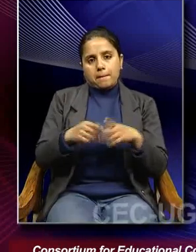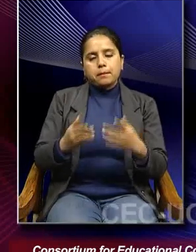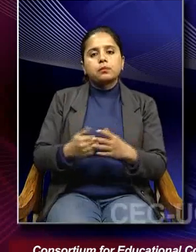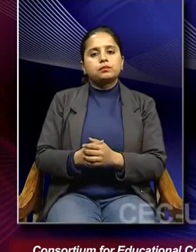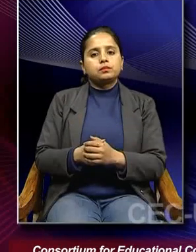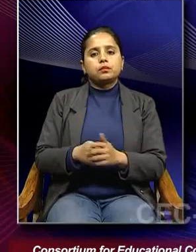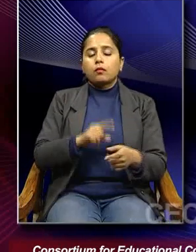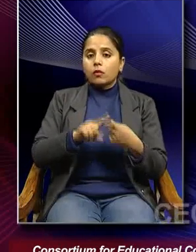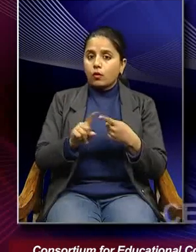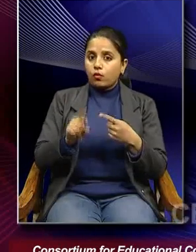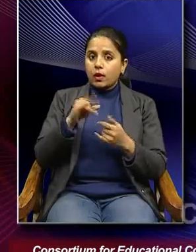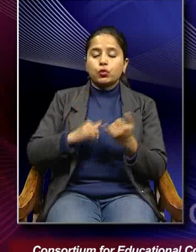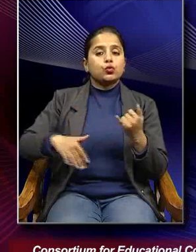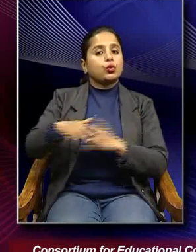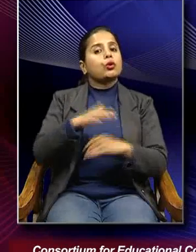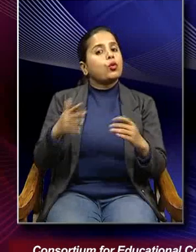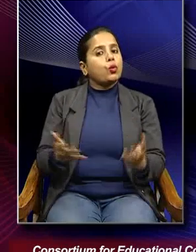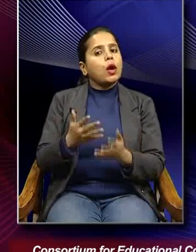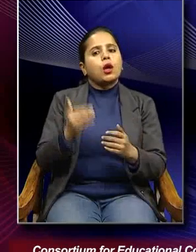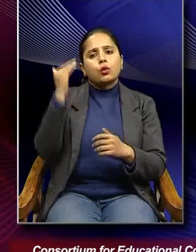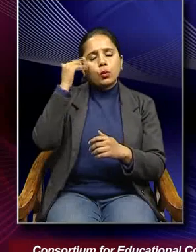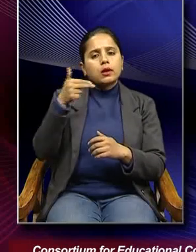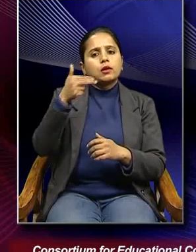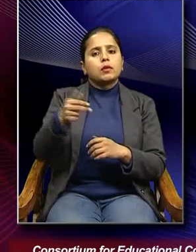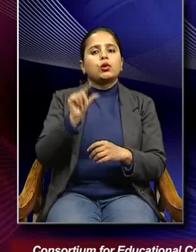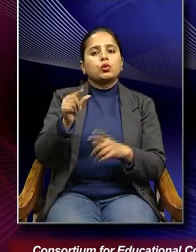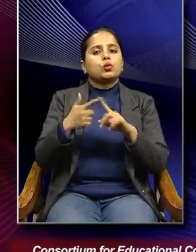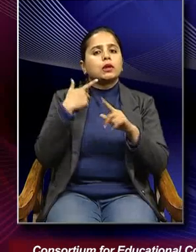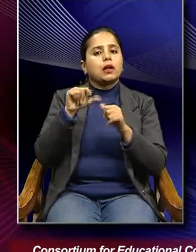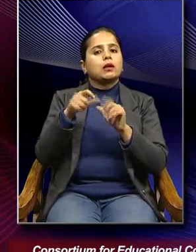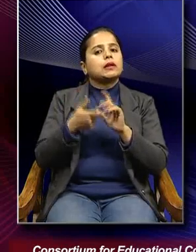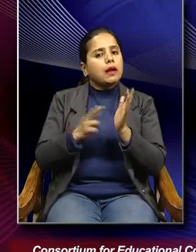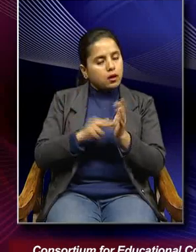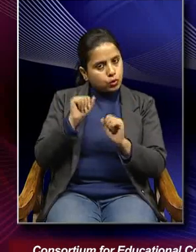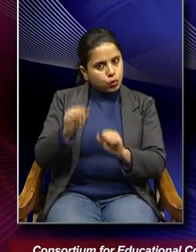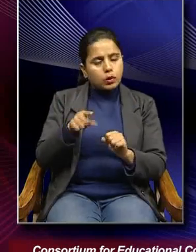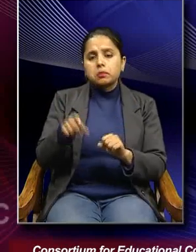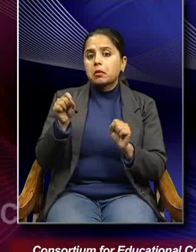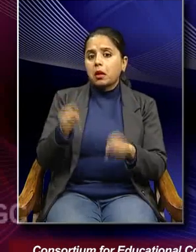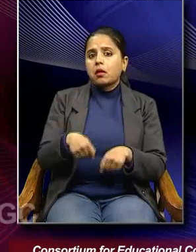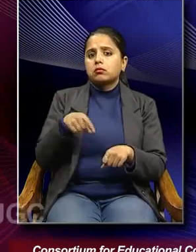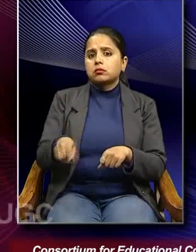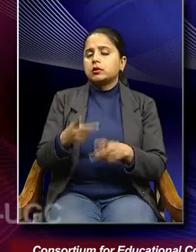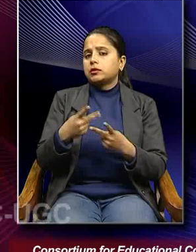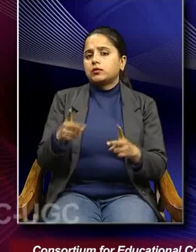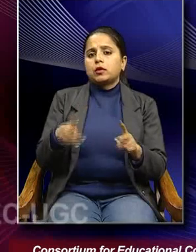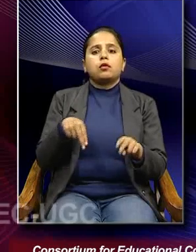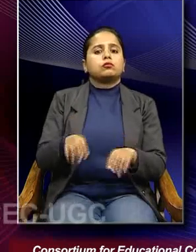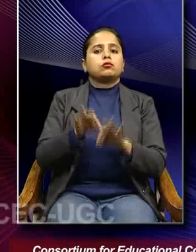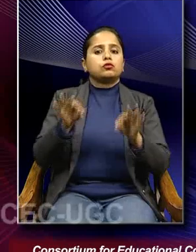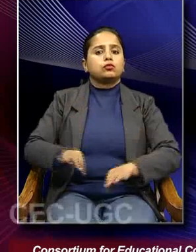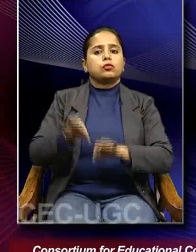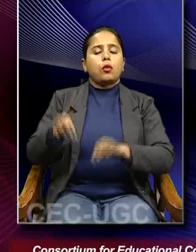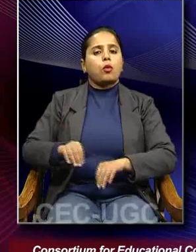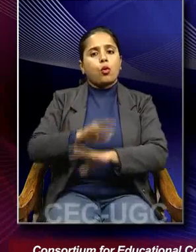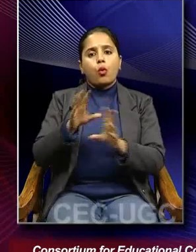So the first social welfare is also known as utilitarian. It can be of different forms. All